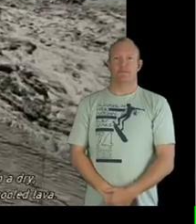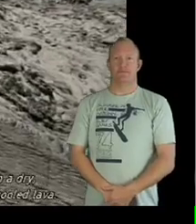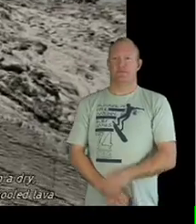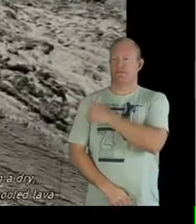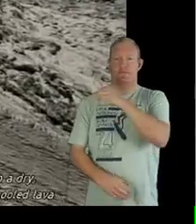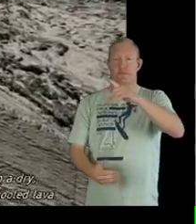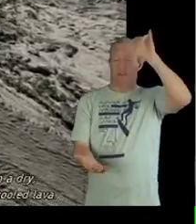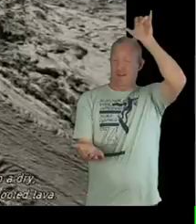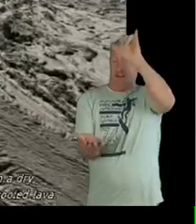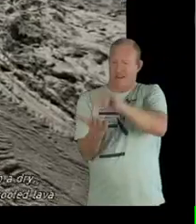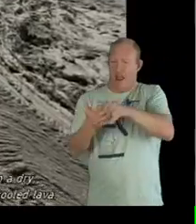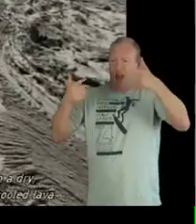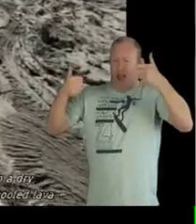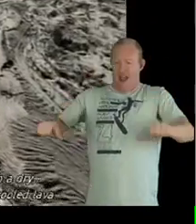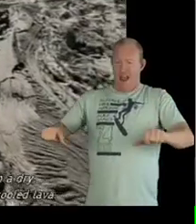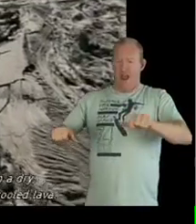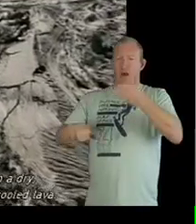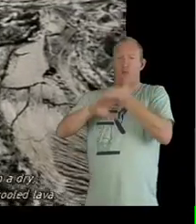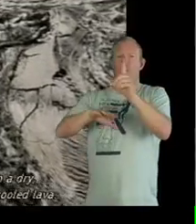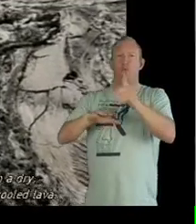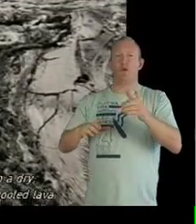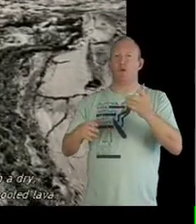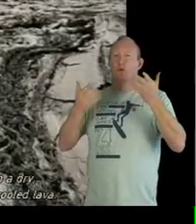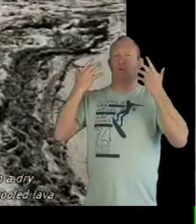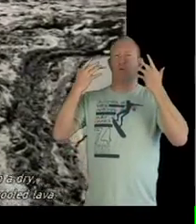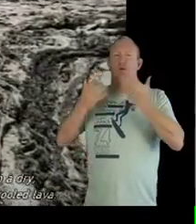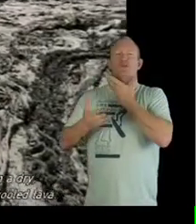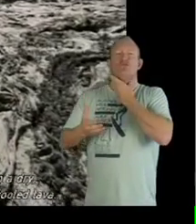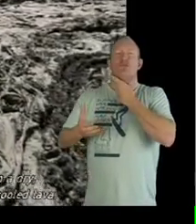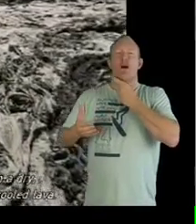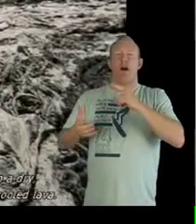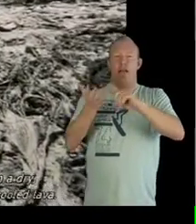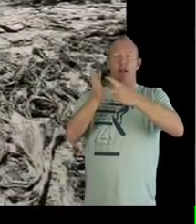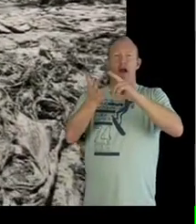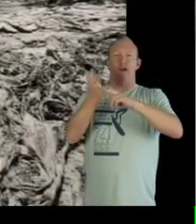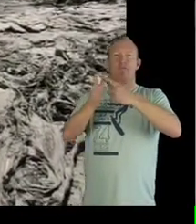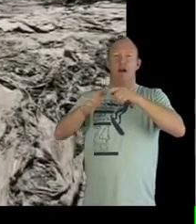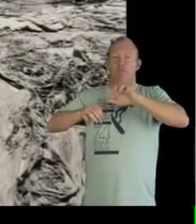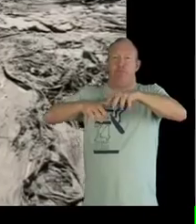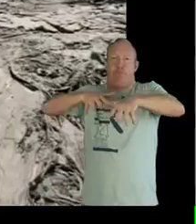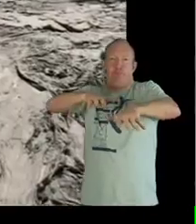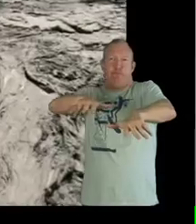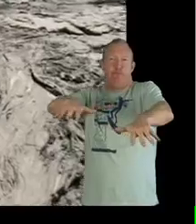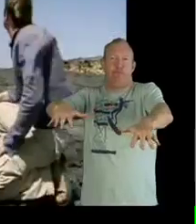We've touched down on a dry, brittle surface of recently cooled lava.